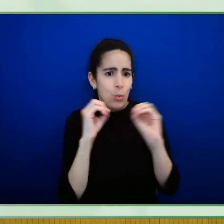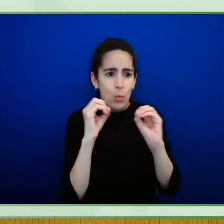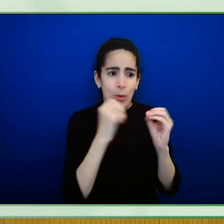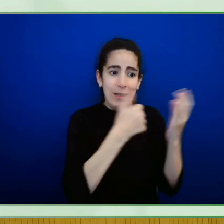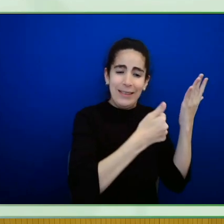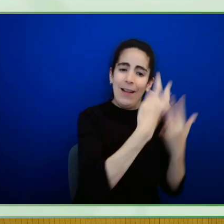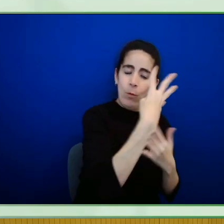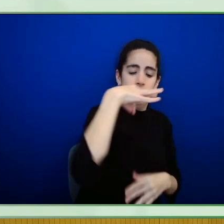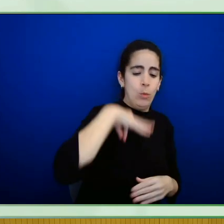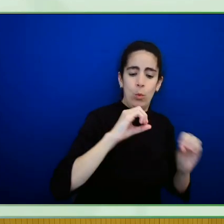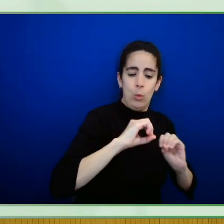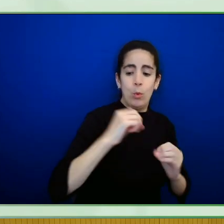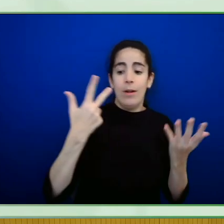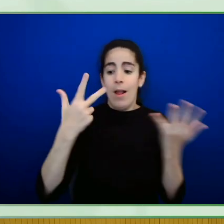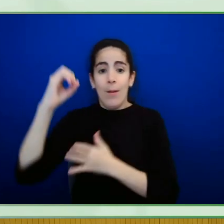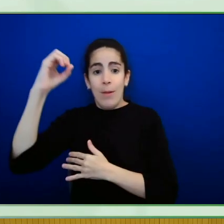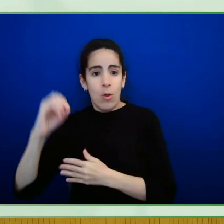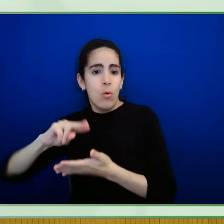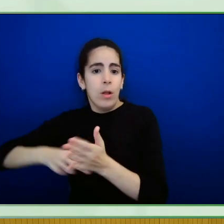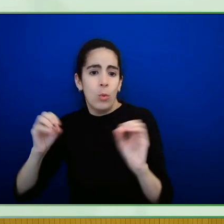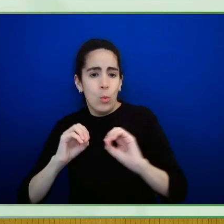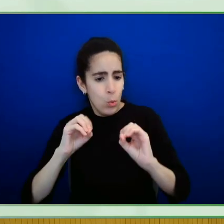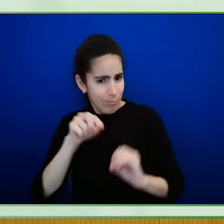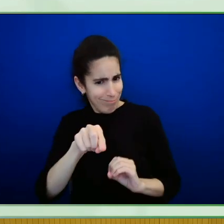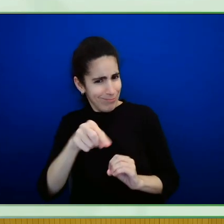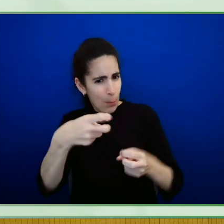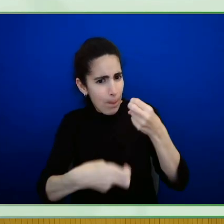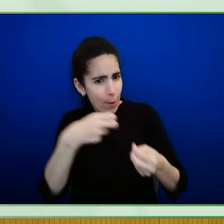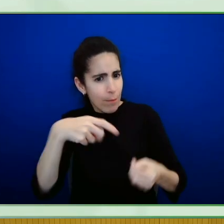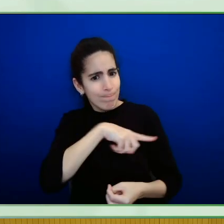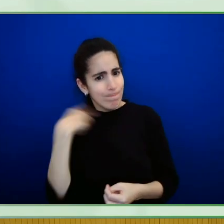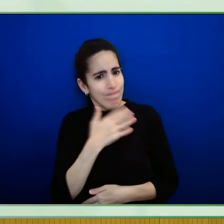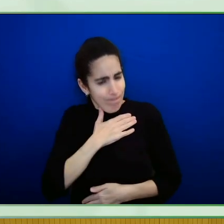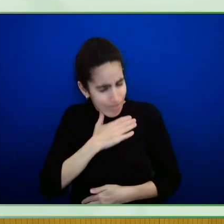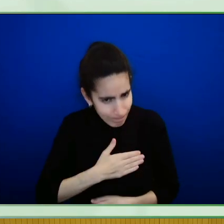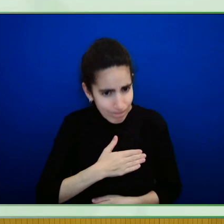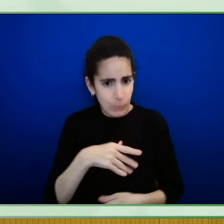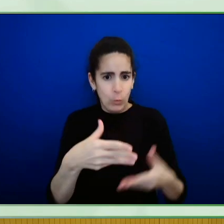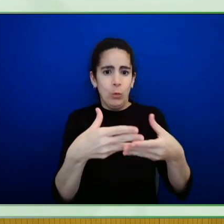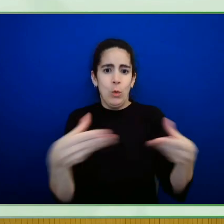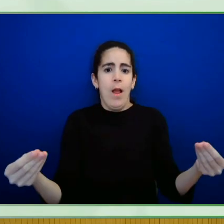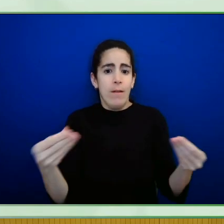problem. We want to solve the problem through these innovations.